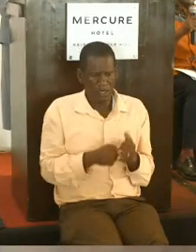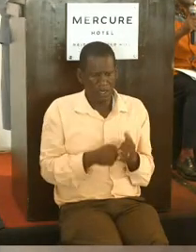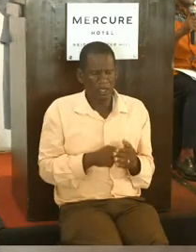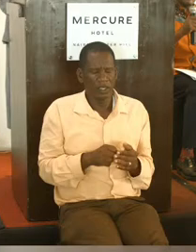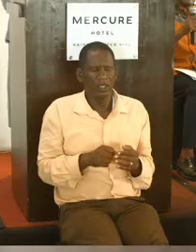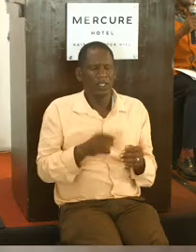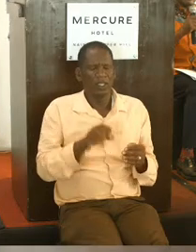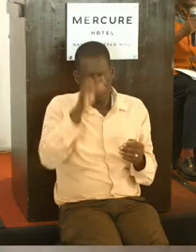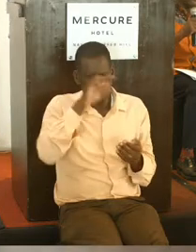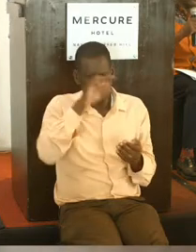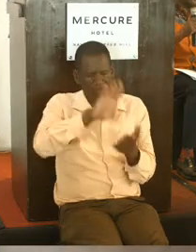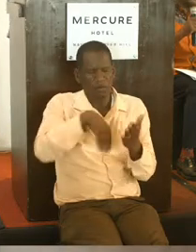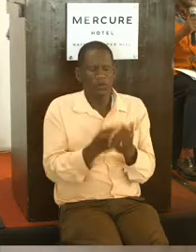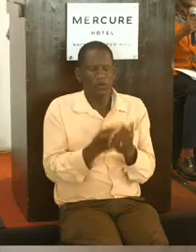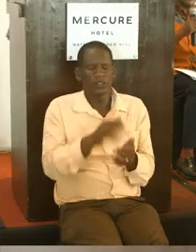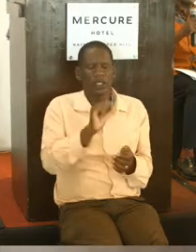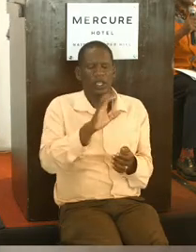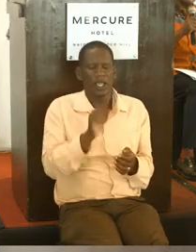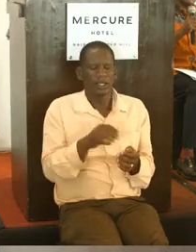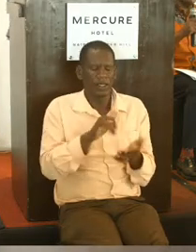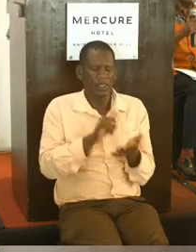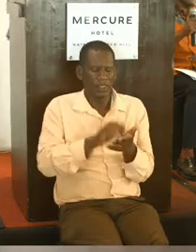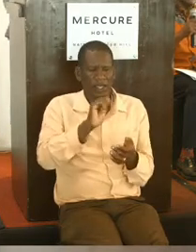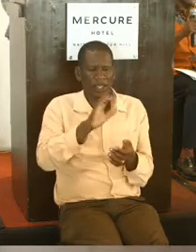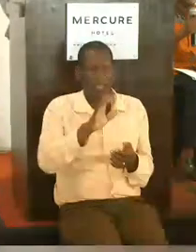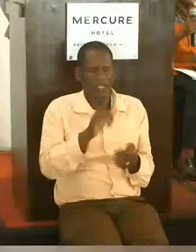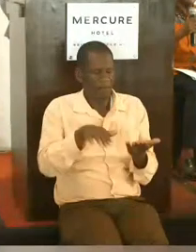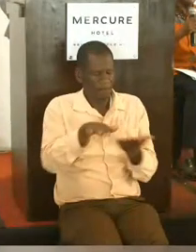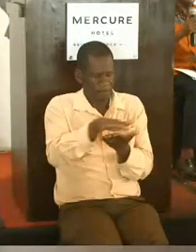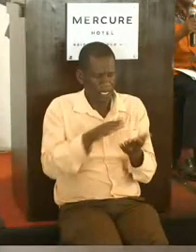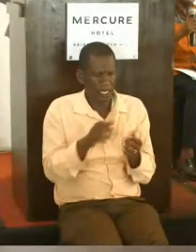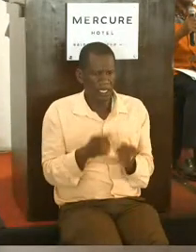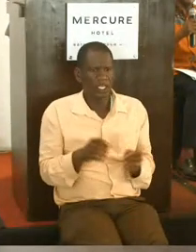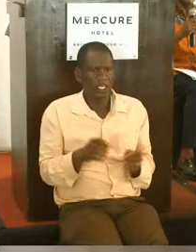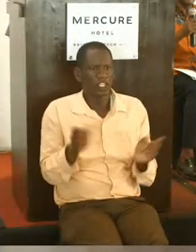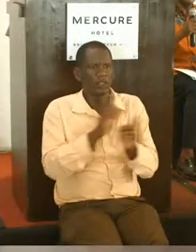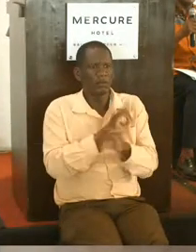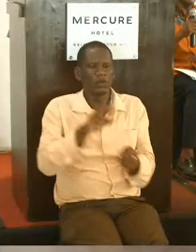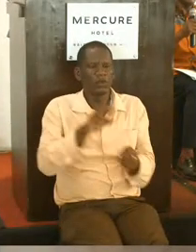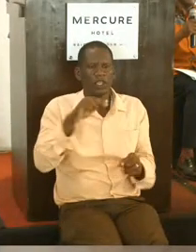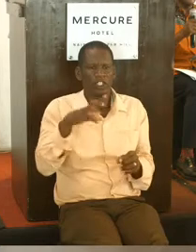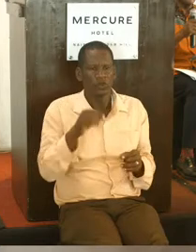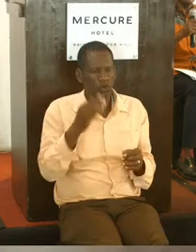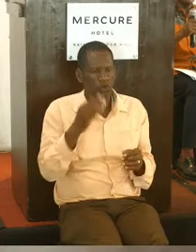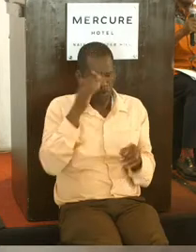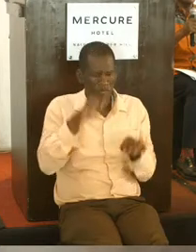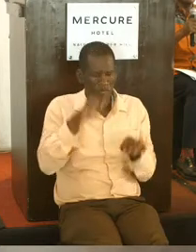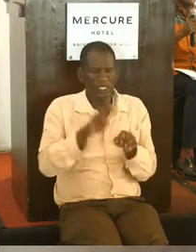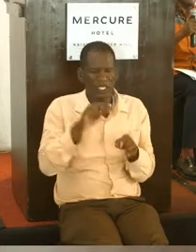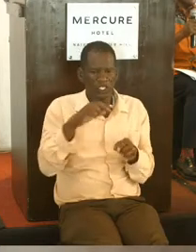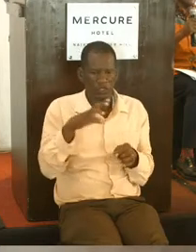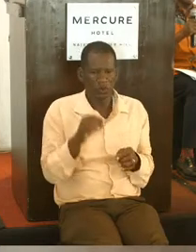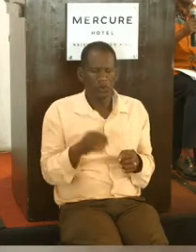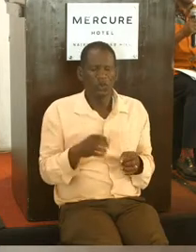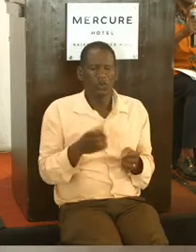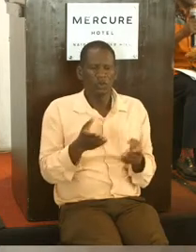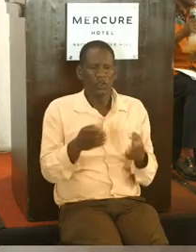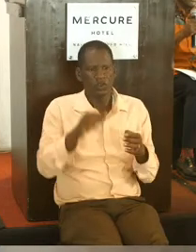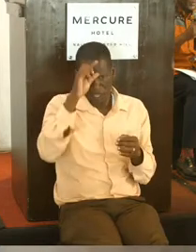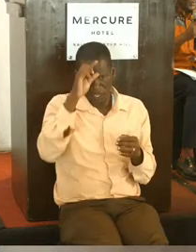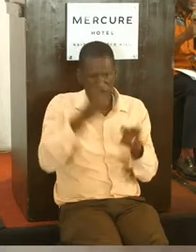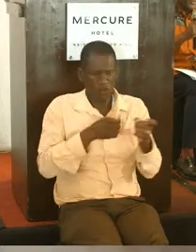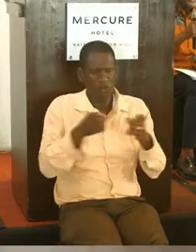had proposed an act that act was essentially there would be no NGO known as NGO it would be government